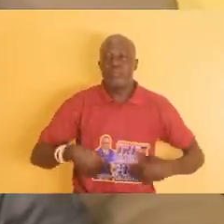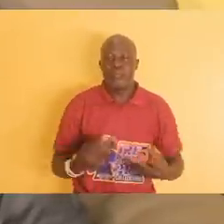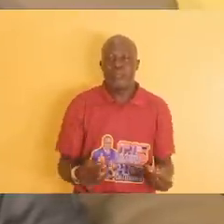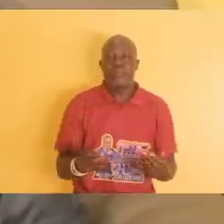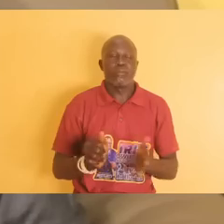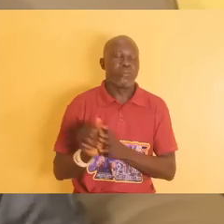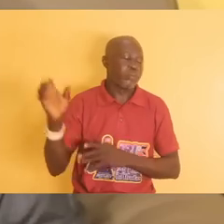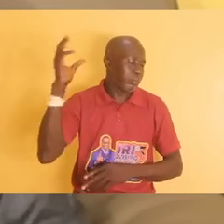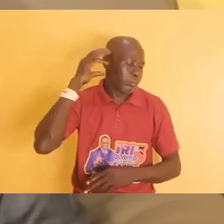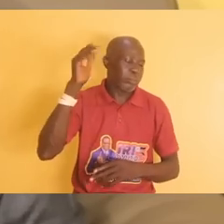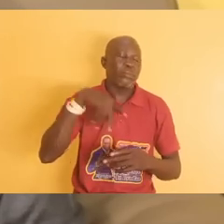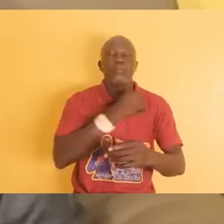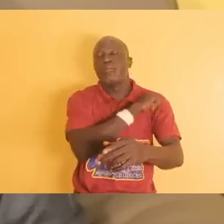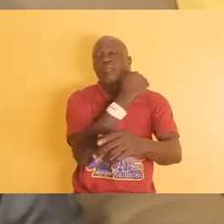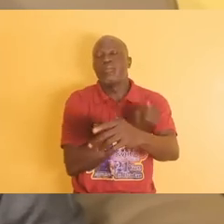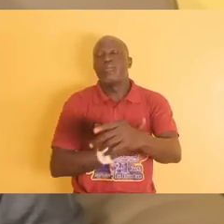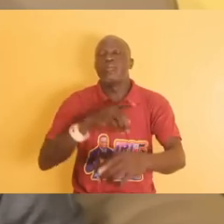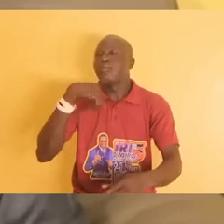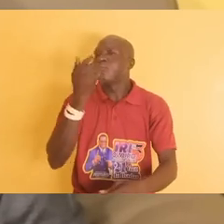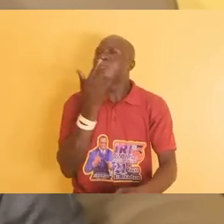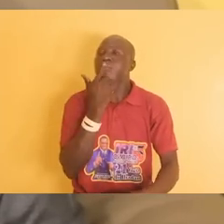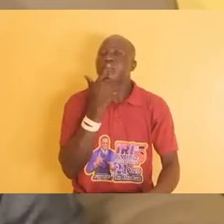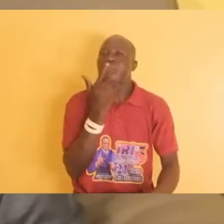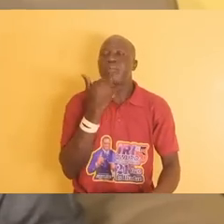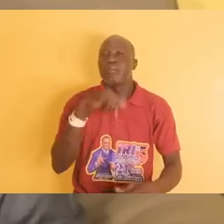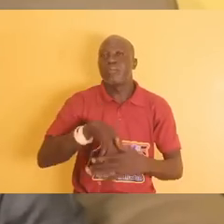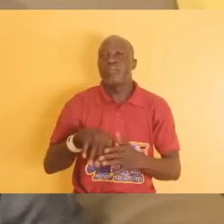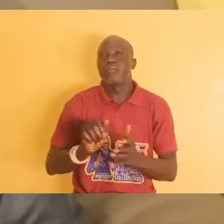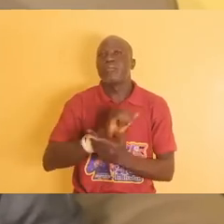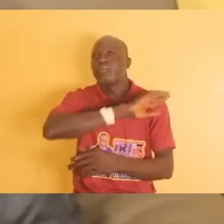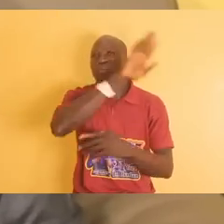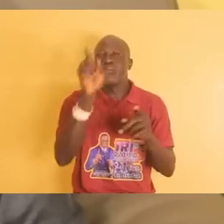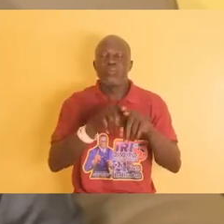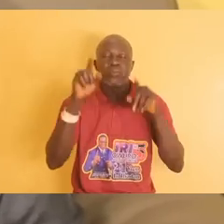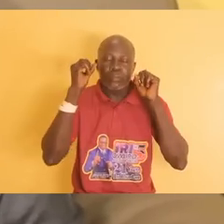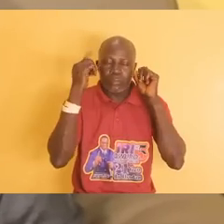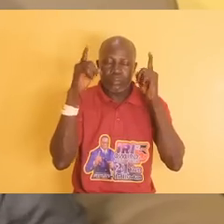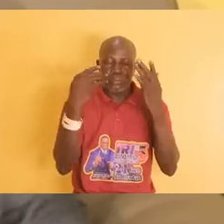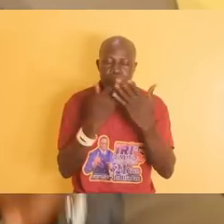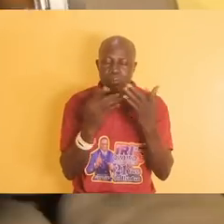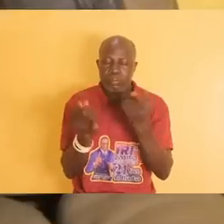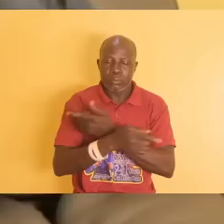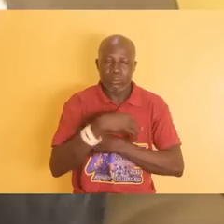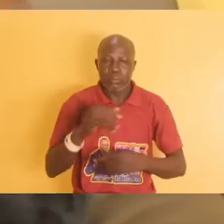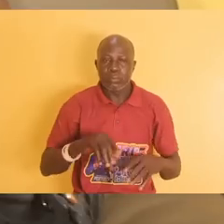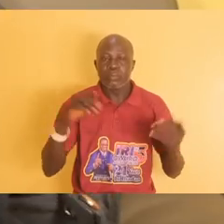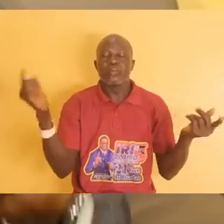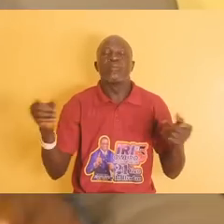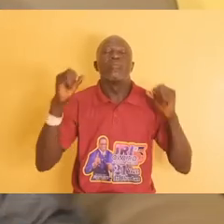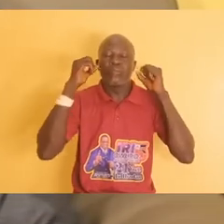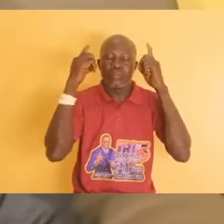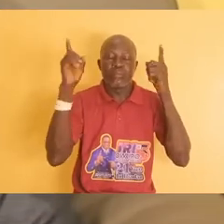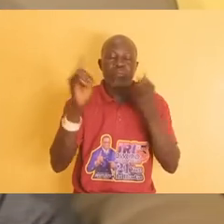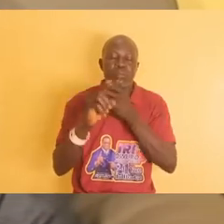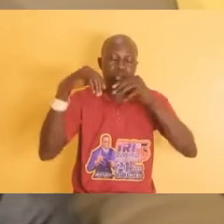living egbo ase to tenu mi jade this is the authority that comes out from my mouth yiji to jimo ne as you wake up today o ji sinu ayo loruko